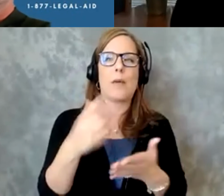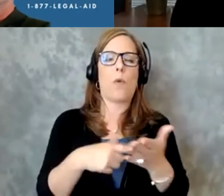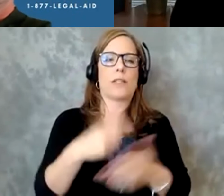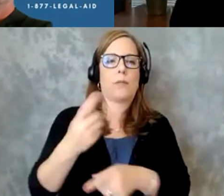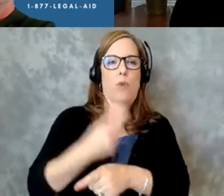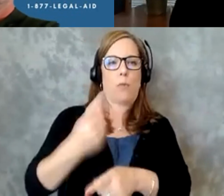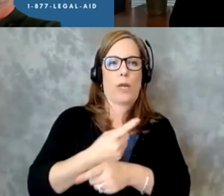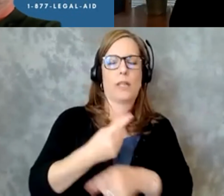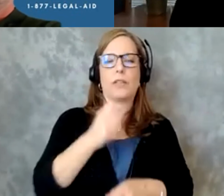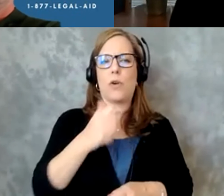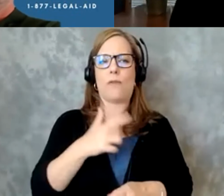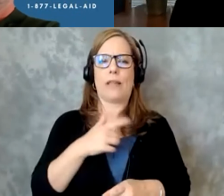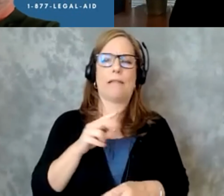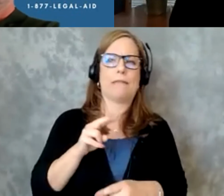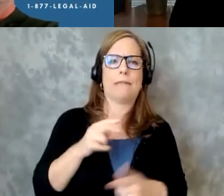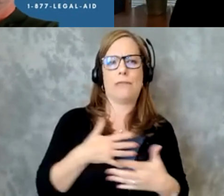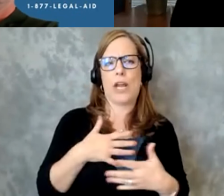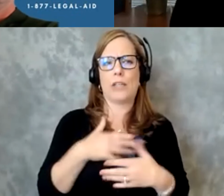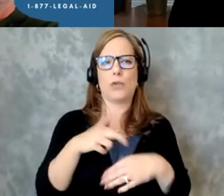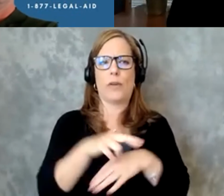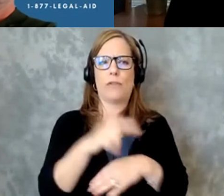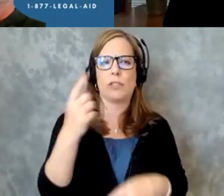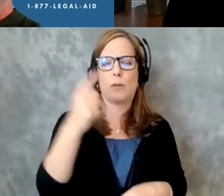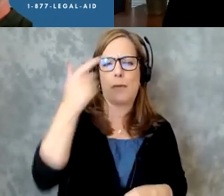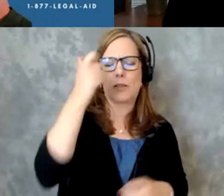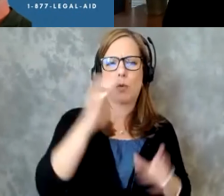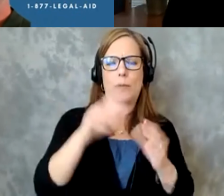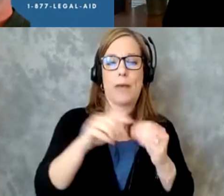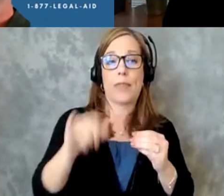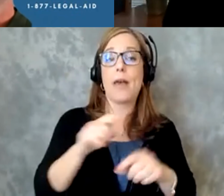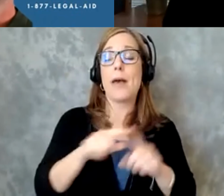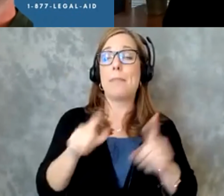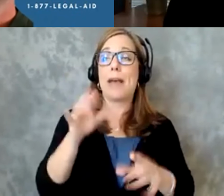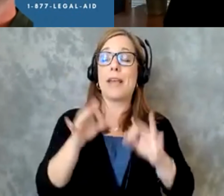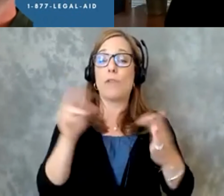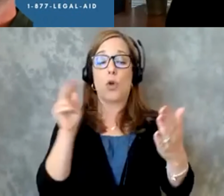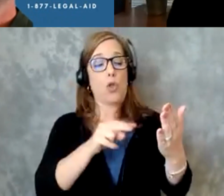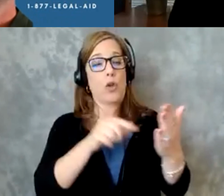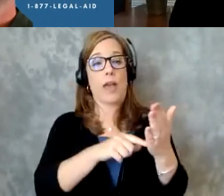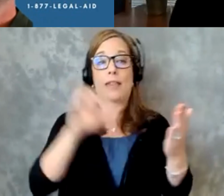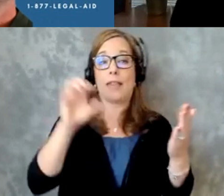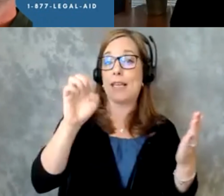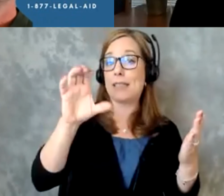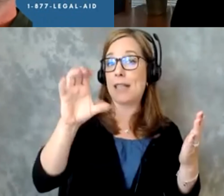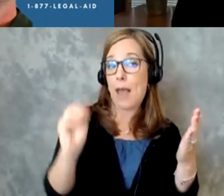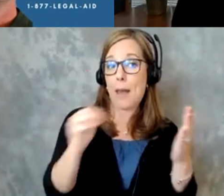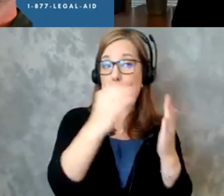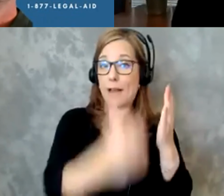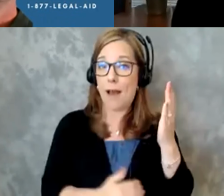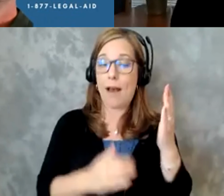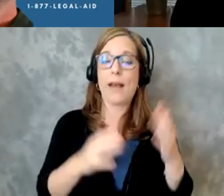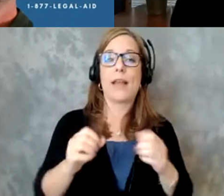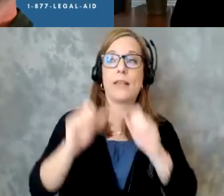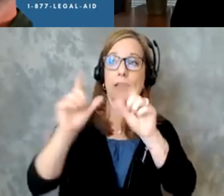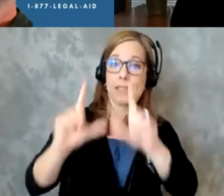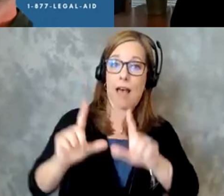worried about that. But I would say if you look at the ECM program guide and the slides that are online, they'll tell you